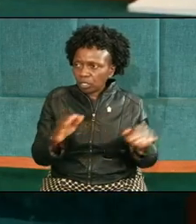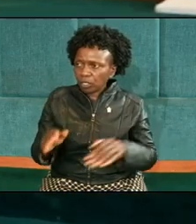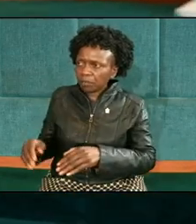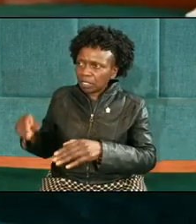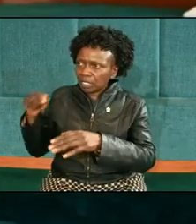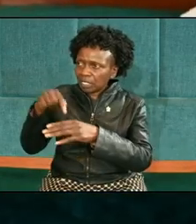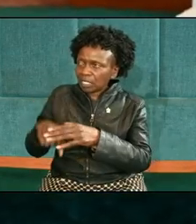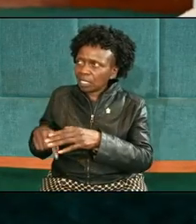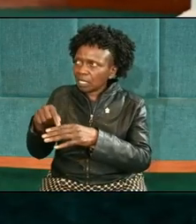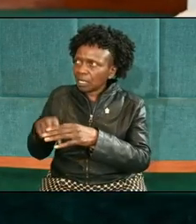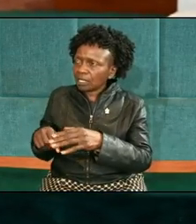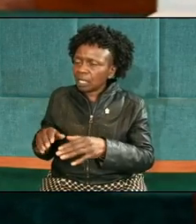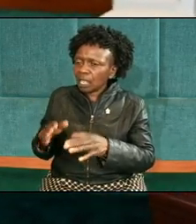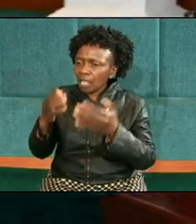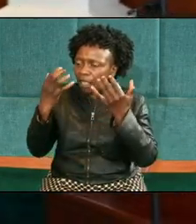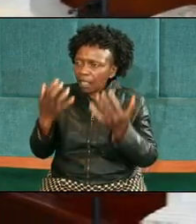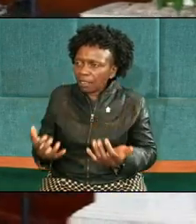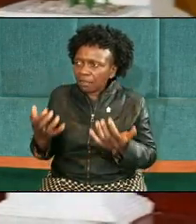It's Jonah.